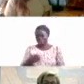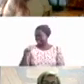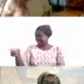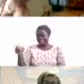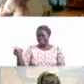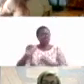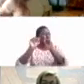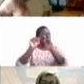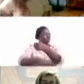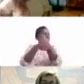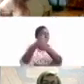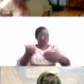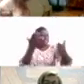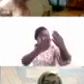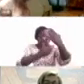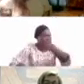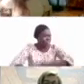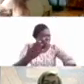Many people here in Burundi